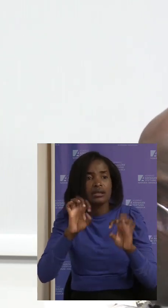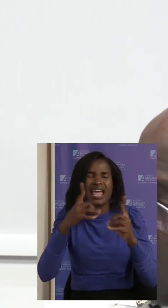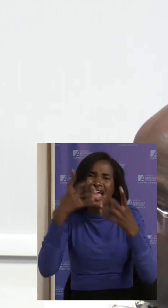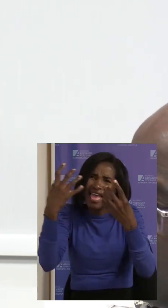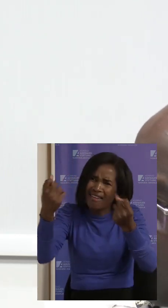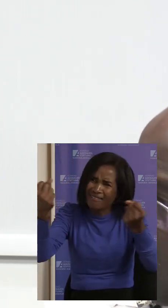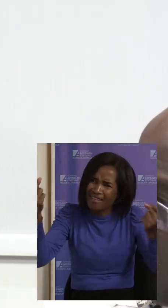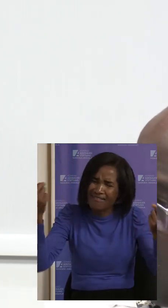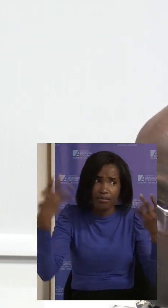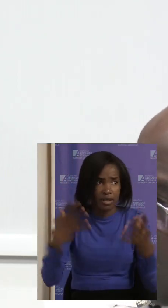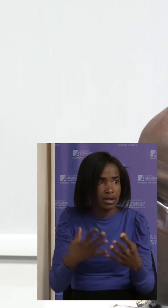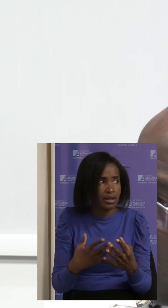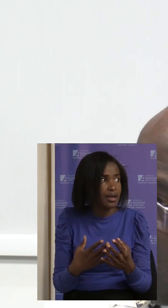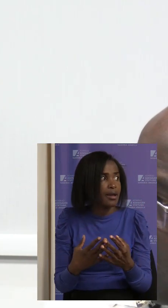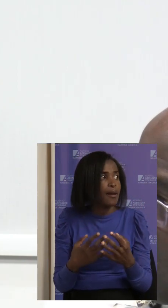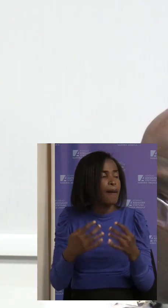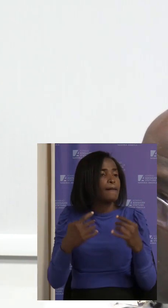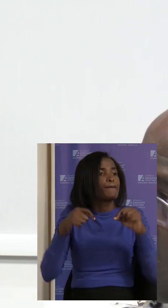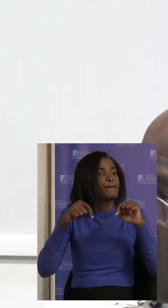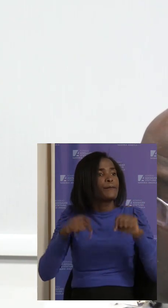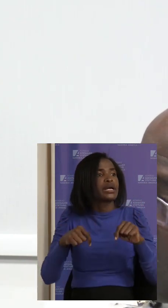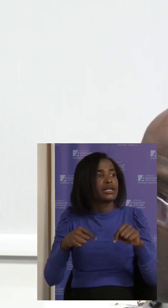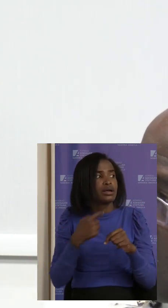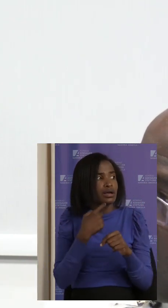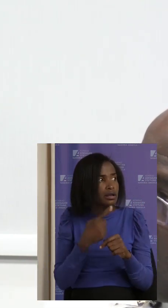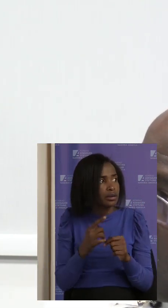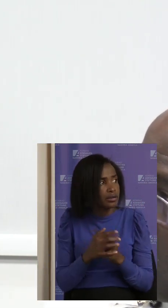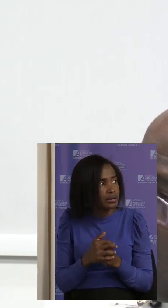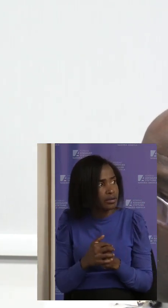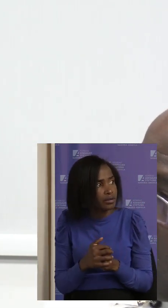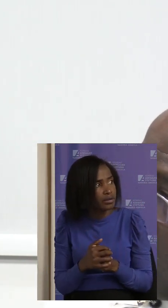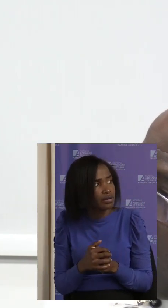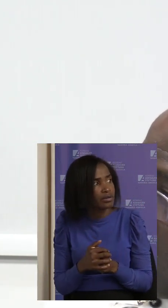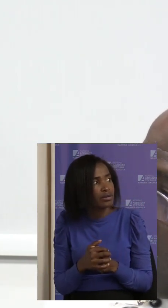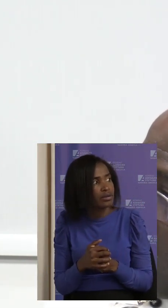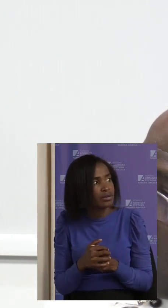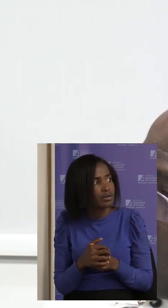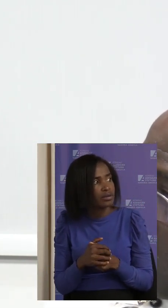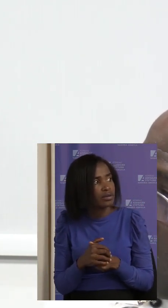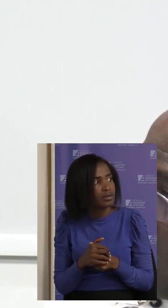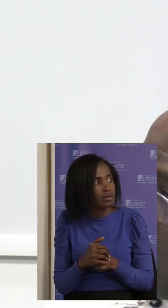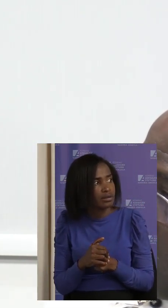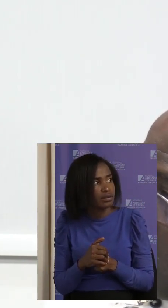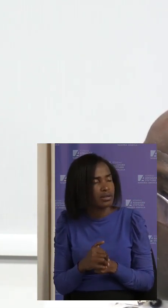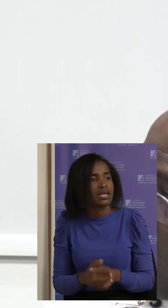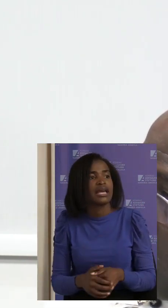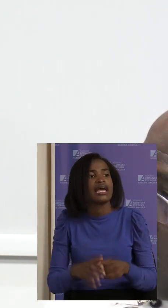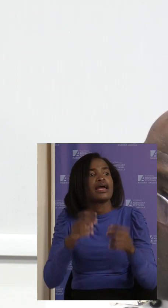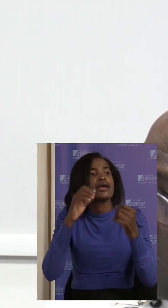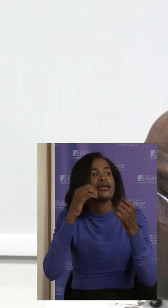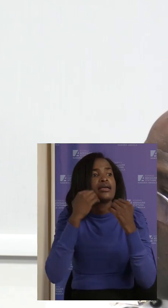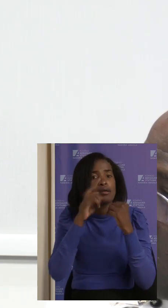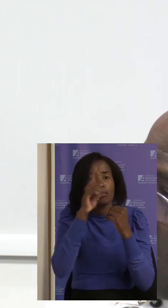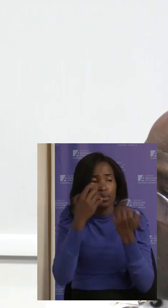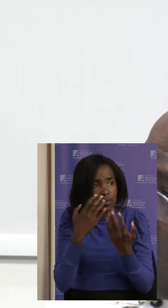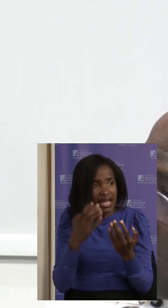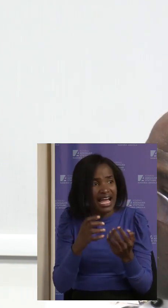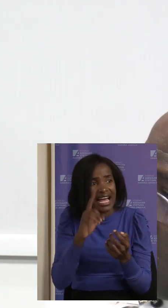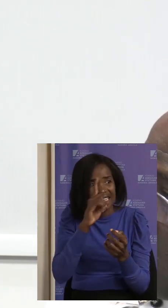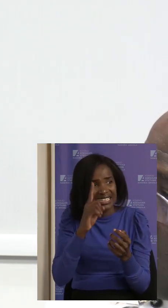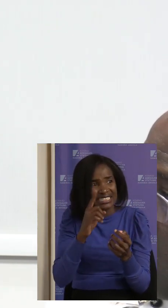question that the union is saying here is, are these teachers suitably and appropriately qualified? You see,